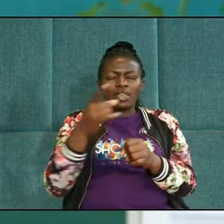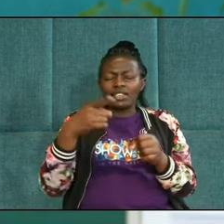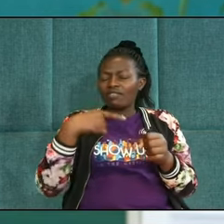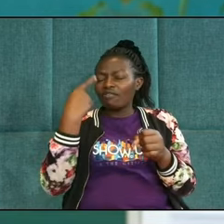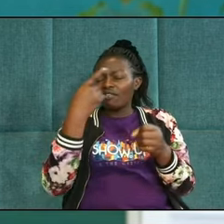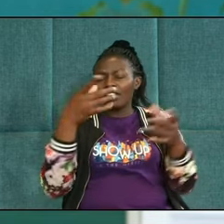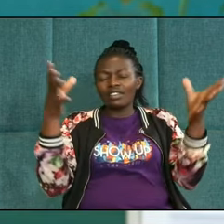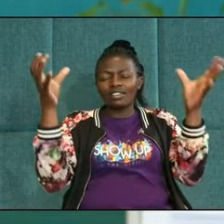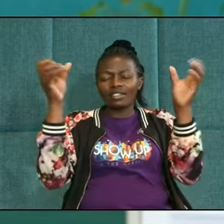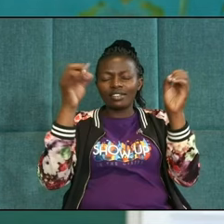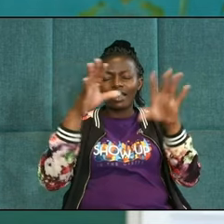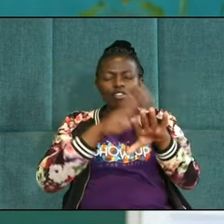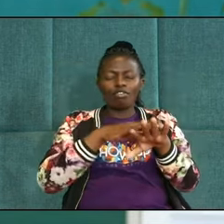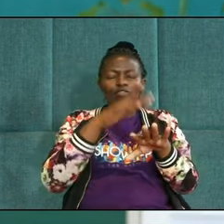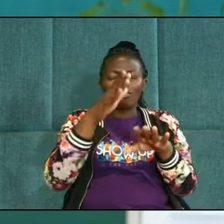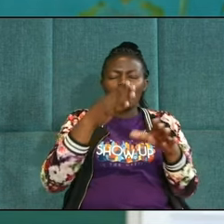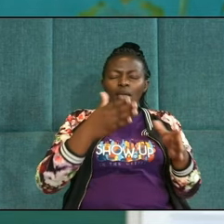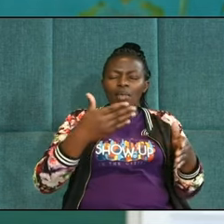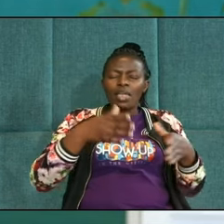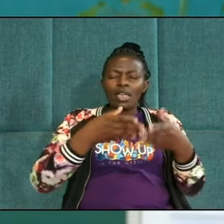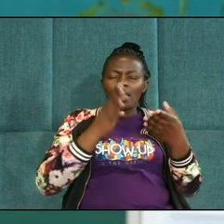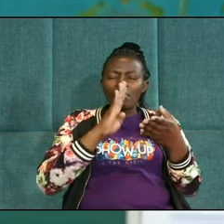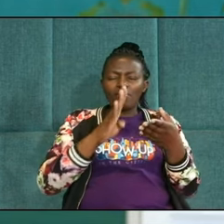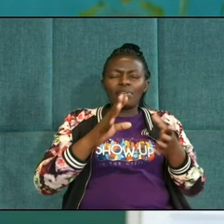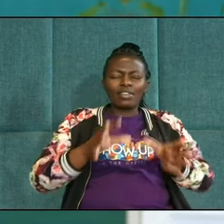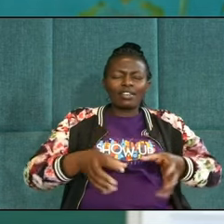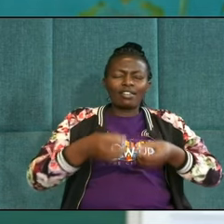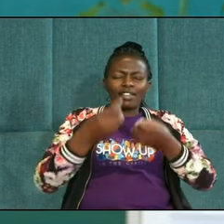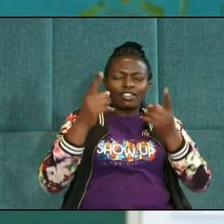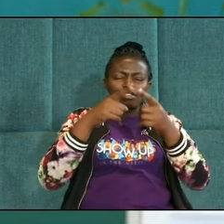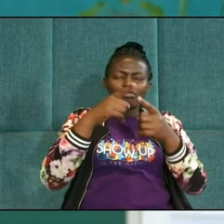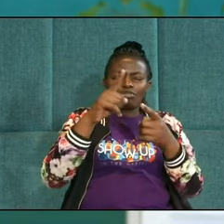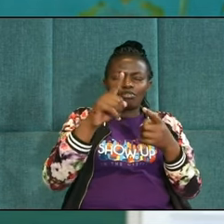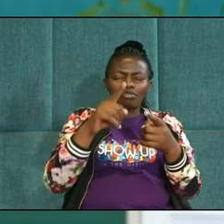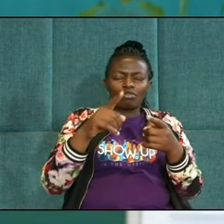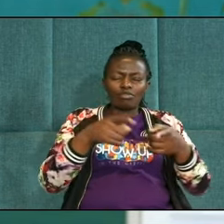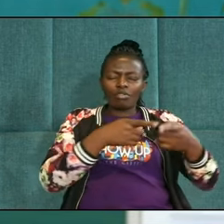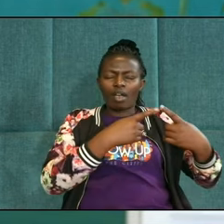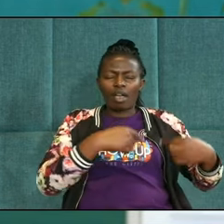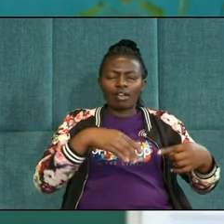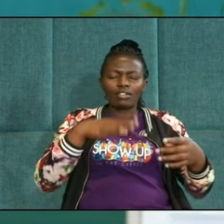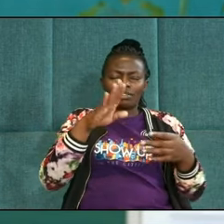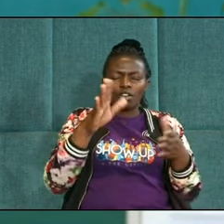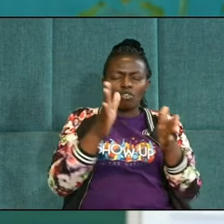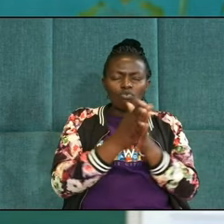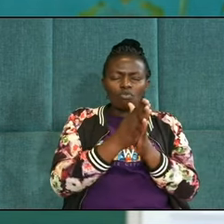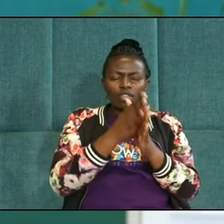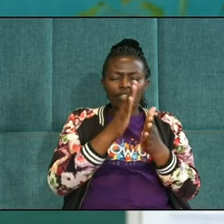be gracious unto you. May the Lord bless you to be heads and not tears.